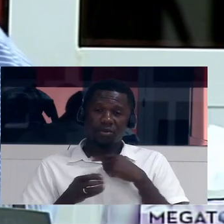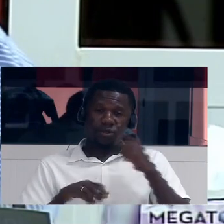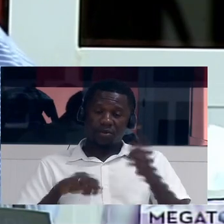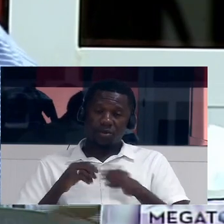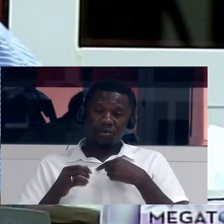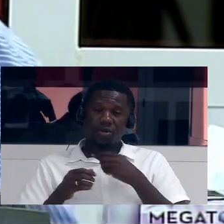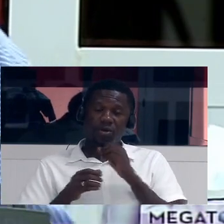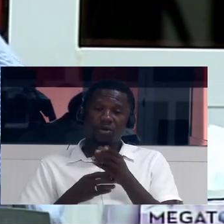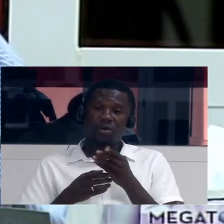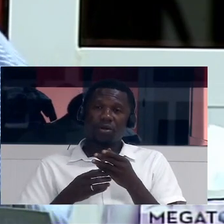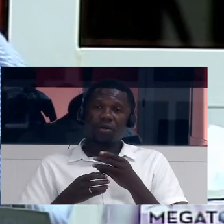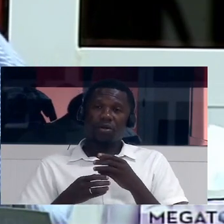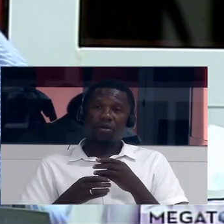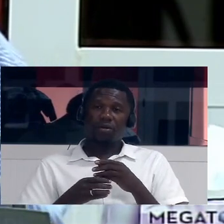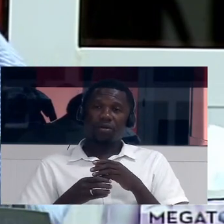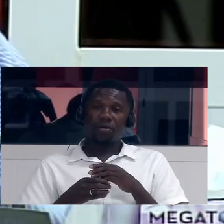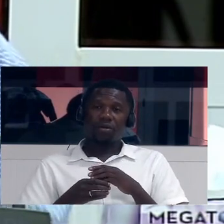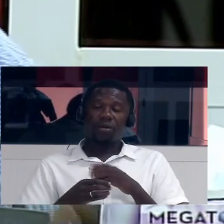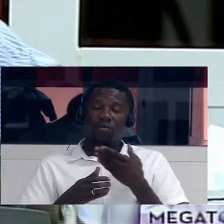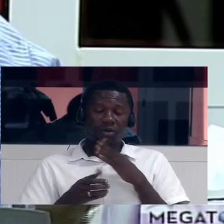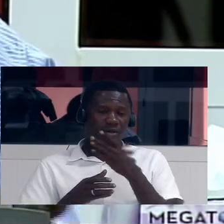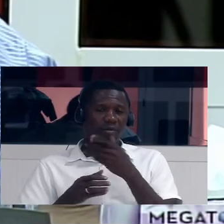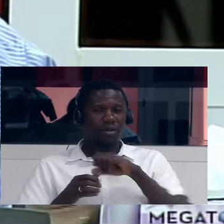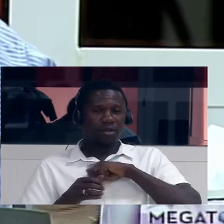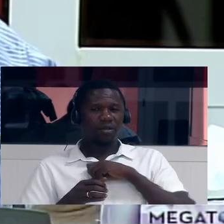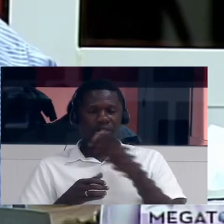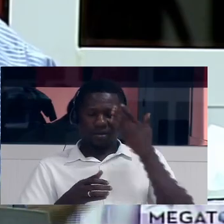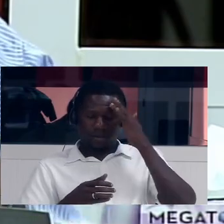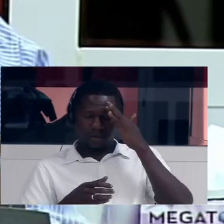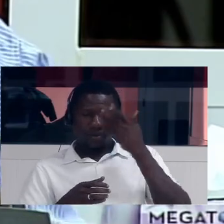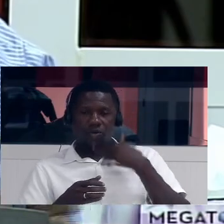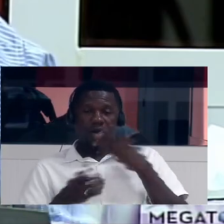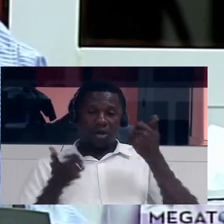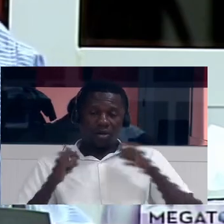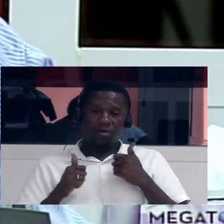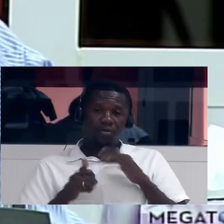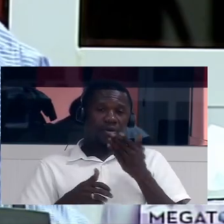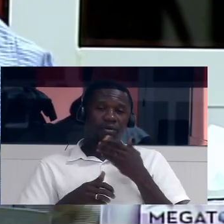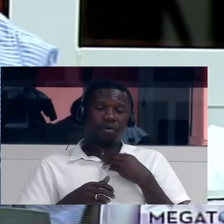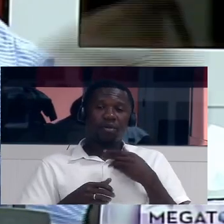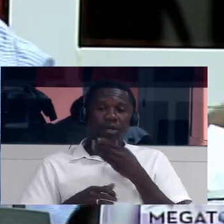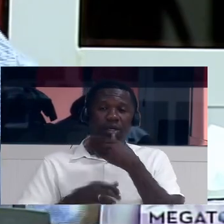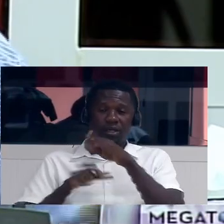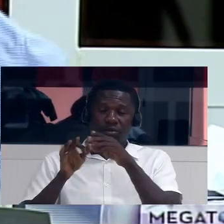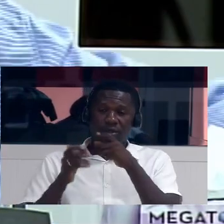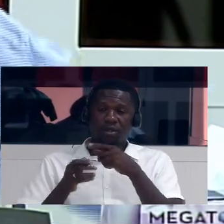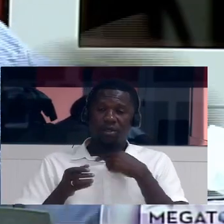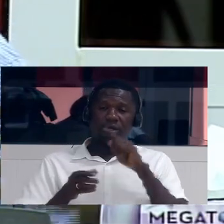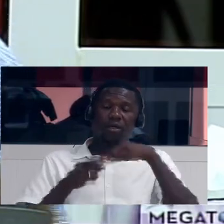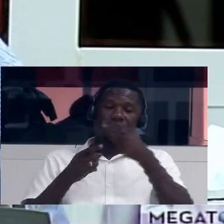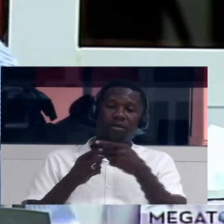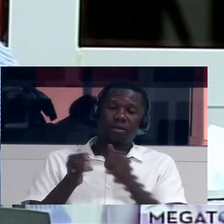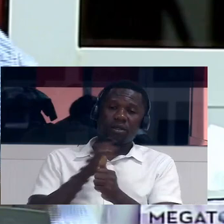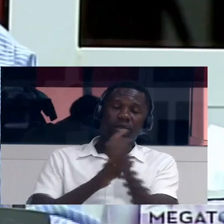orders, I would have ridiculed myself in the sense that what could have happened would be that maybe I will say I dismiss him. The next minute, he is